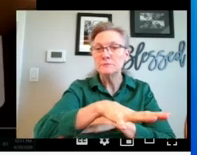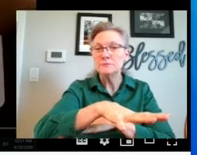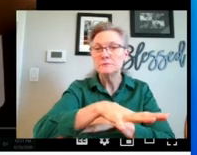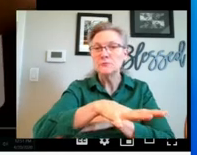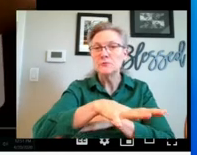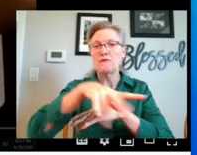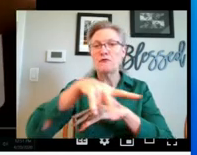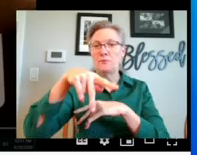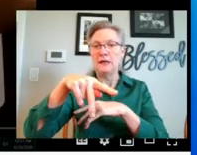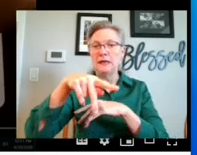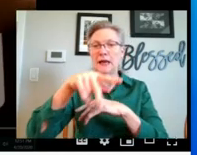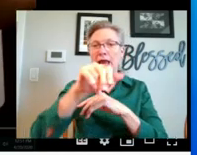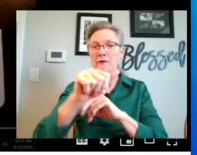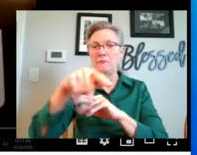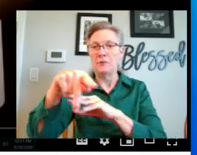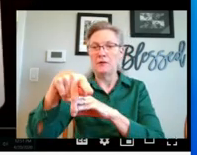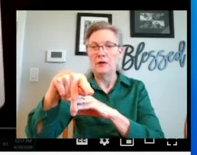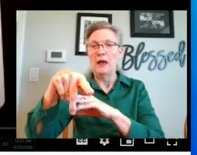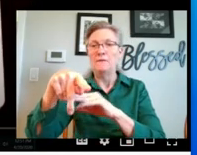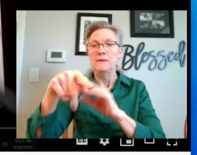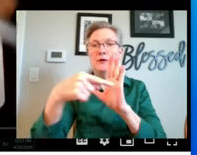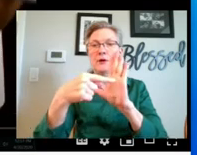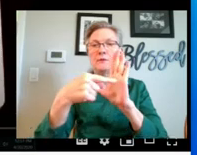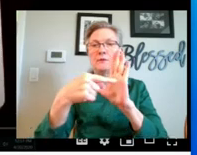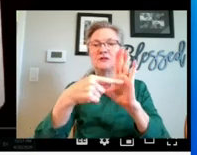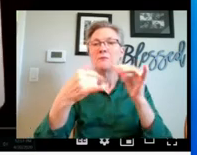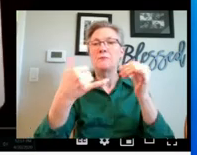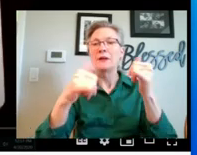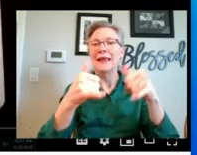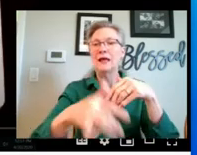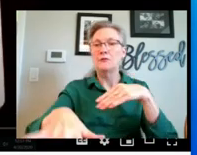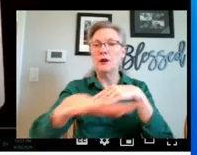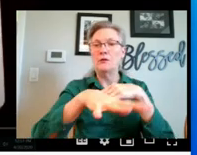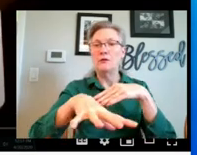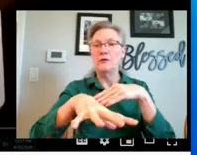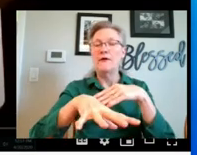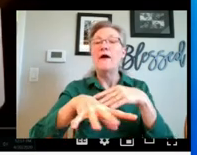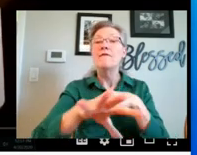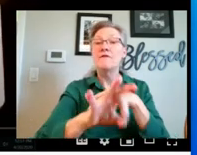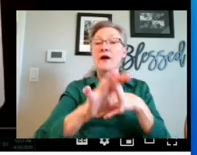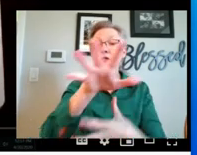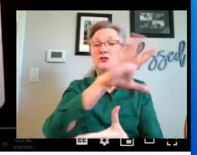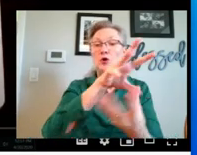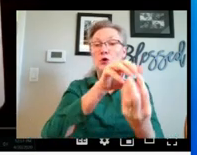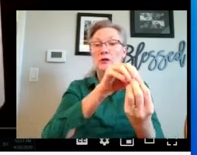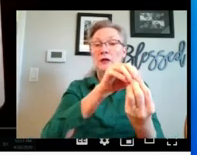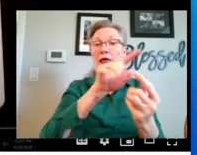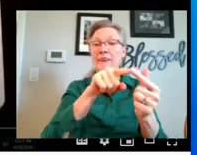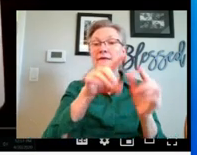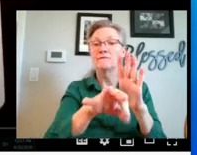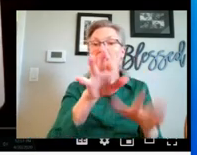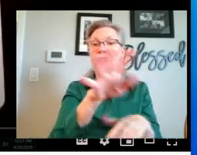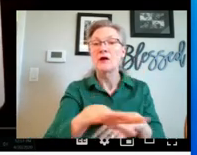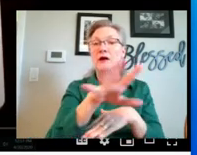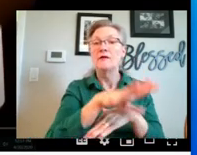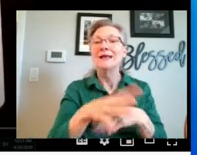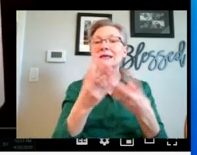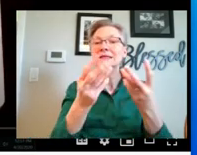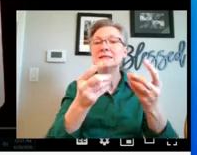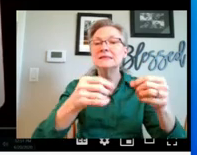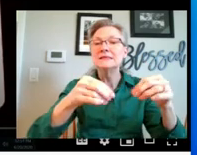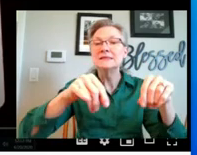so P for playground, area of the playground, right? We find that total amount, and then we need to find the area of the sandbox, so